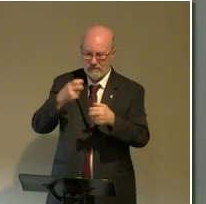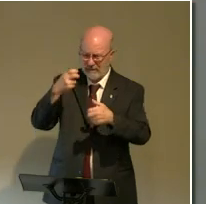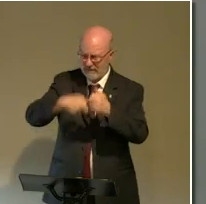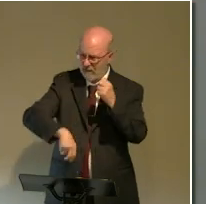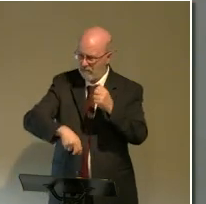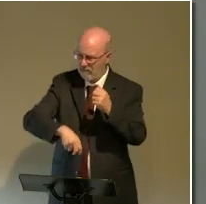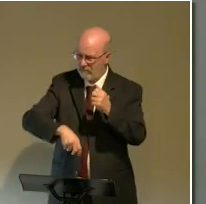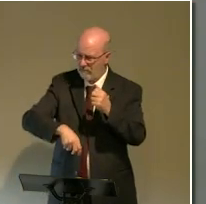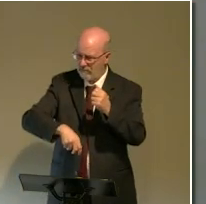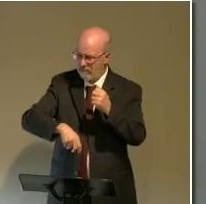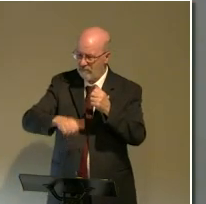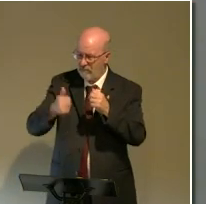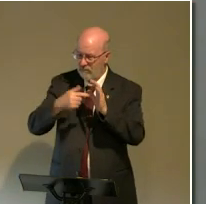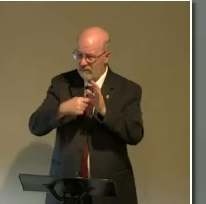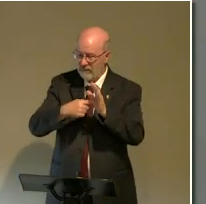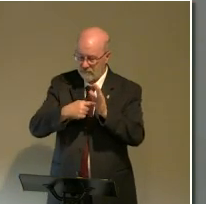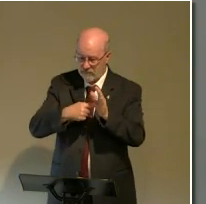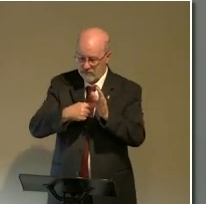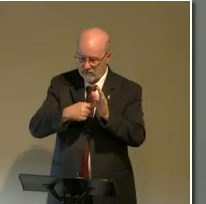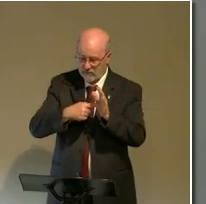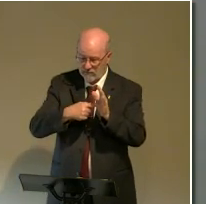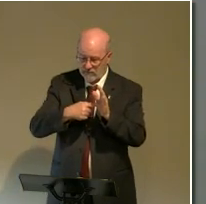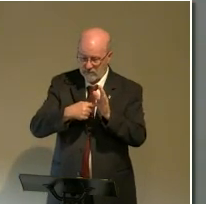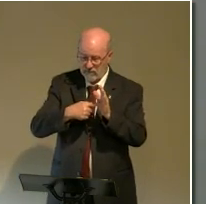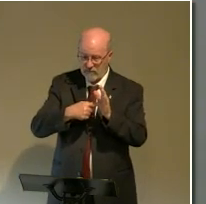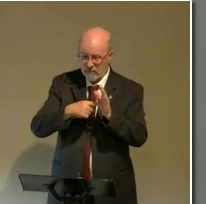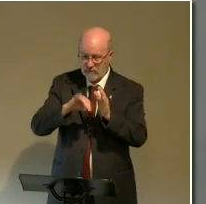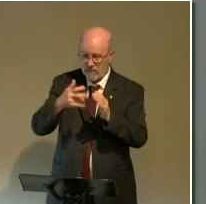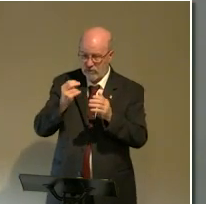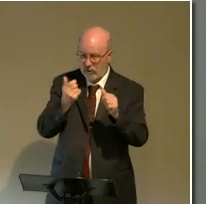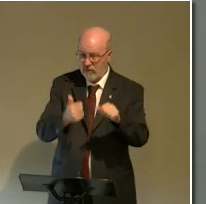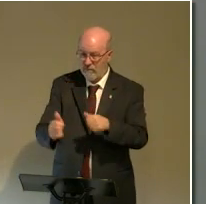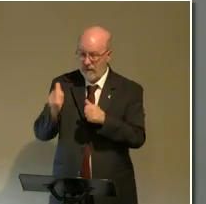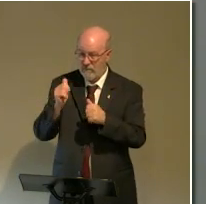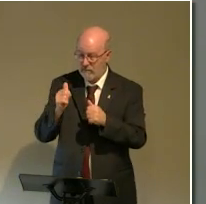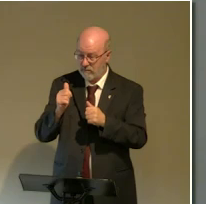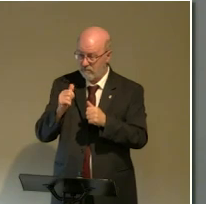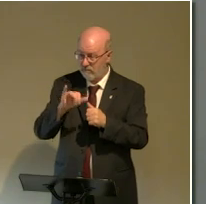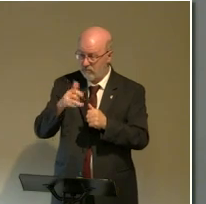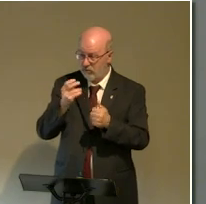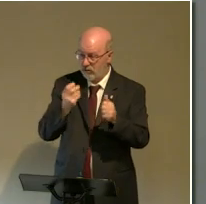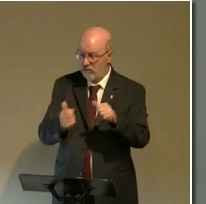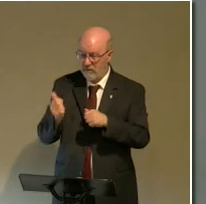tough, here another example here is John the Baptist, right?